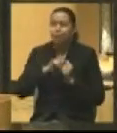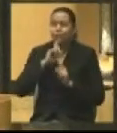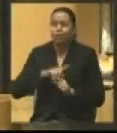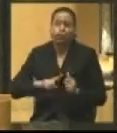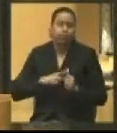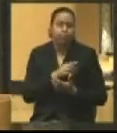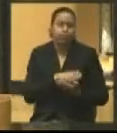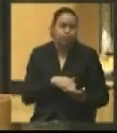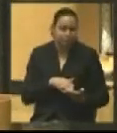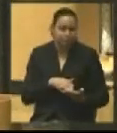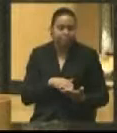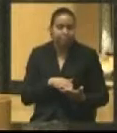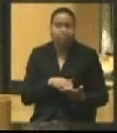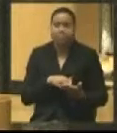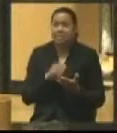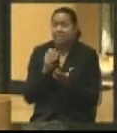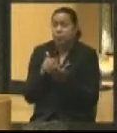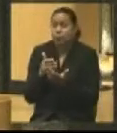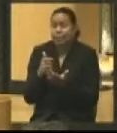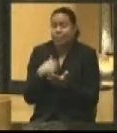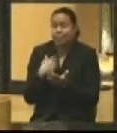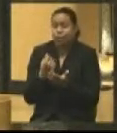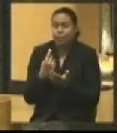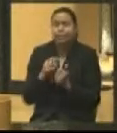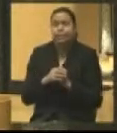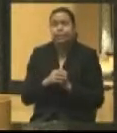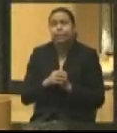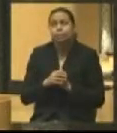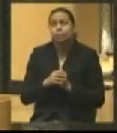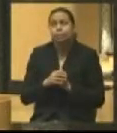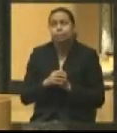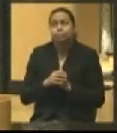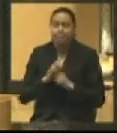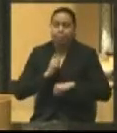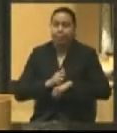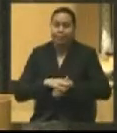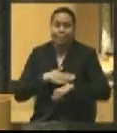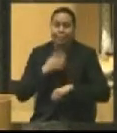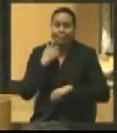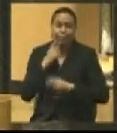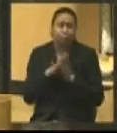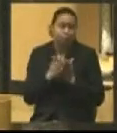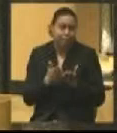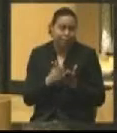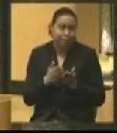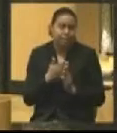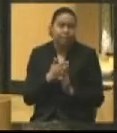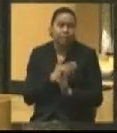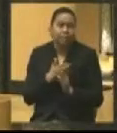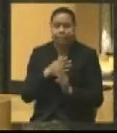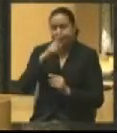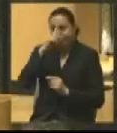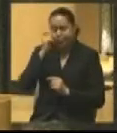first question. The closest I can come to answering it is based on my last book, in which in the summer